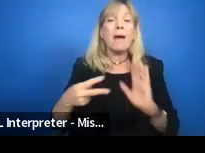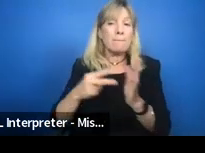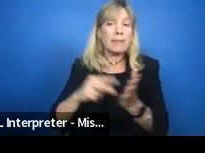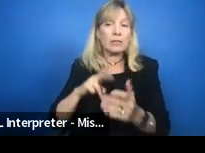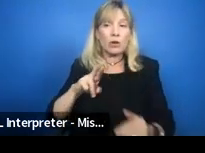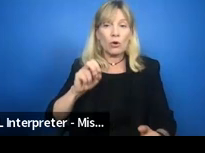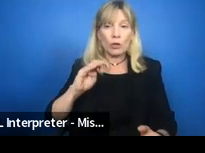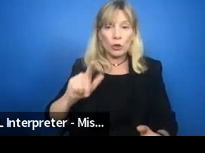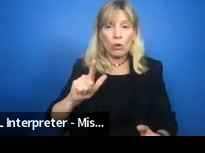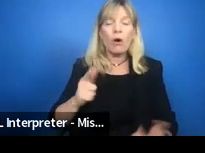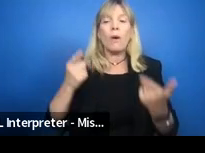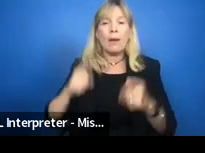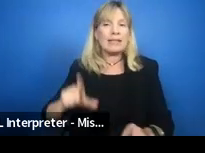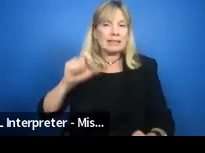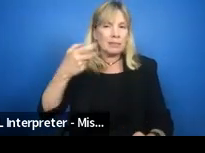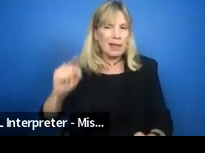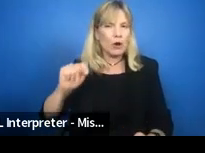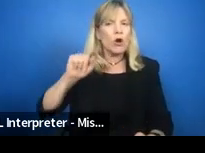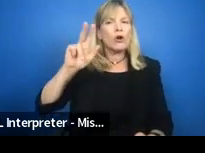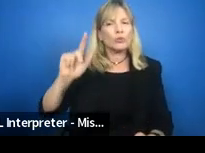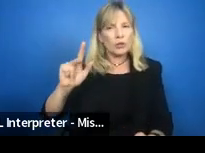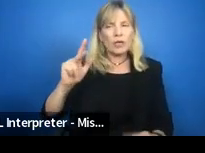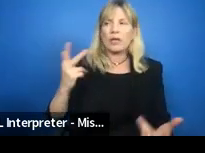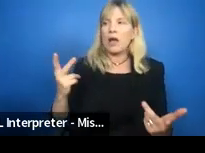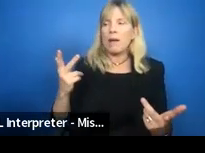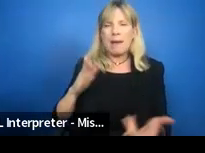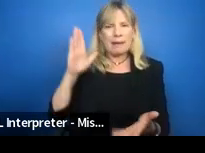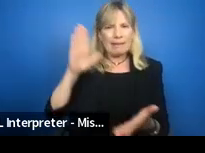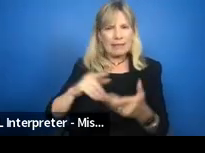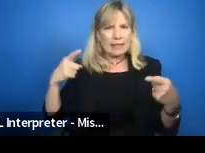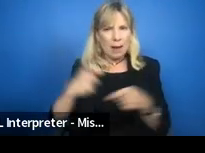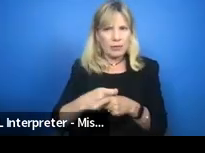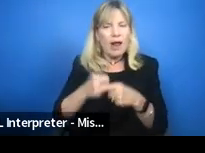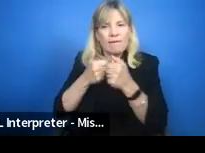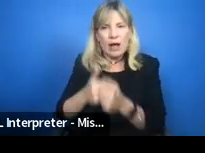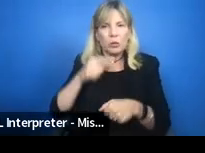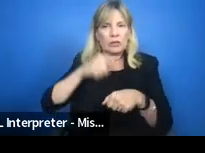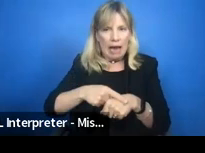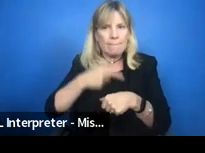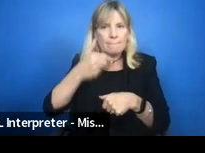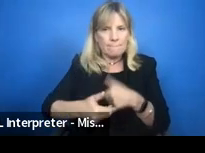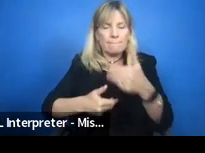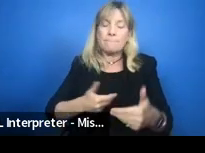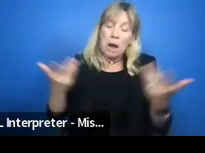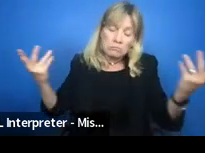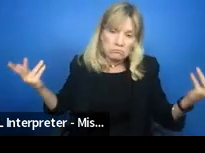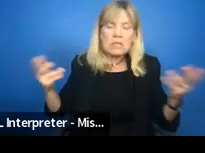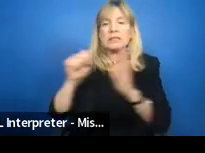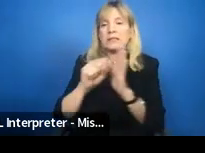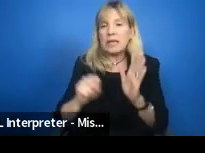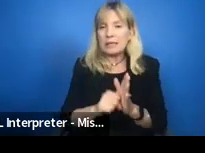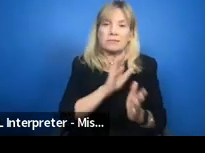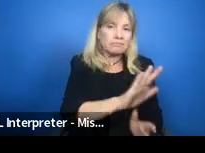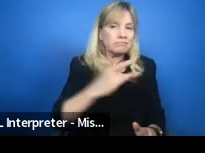September 2023, which seems like maybe a less complicated way of doing things, but you know, states will be